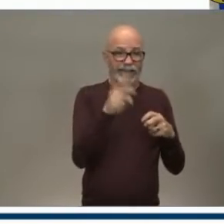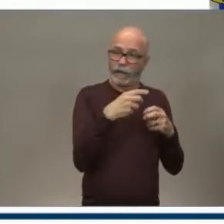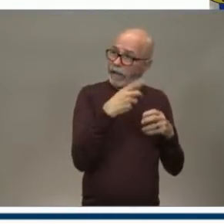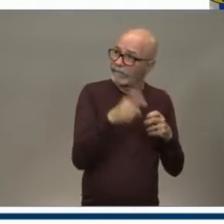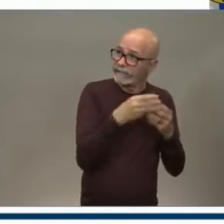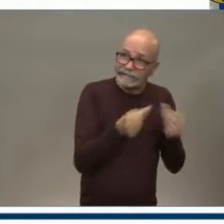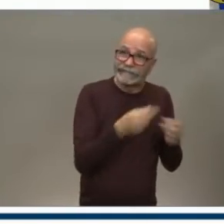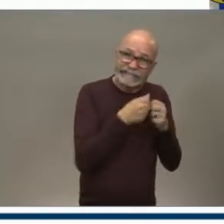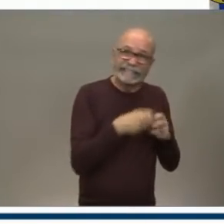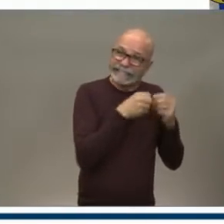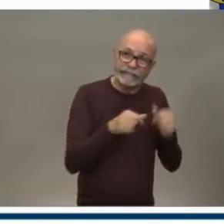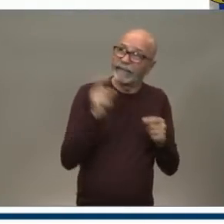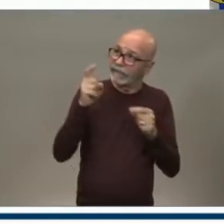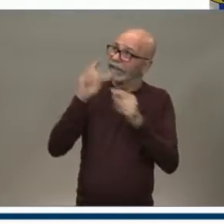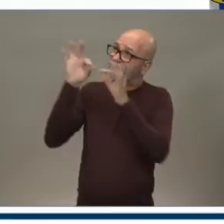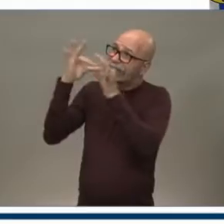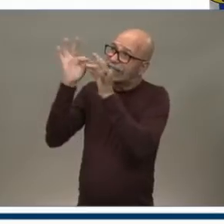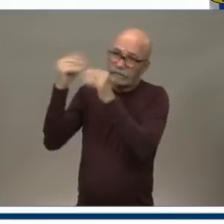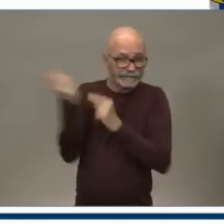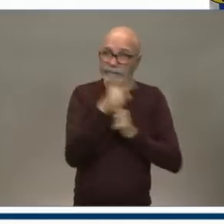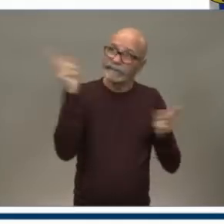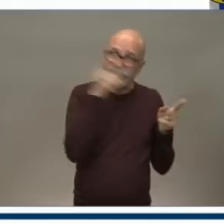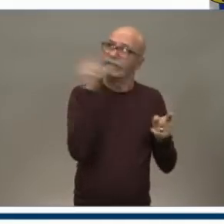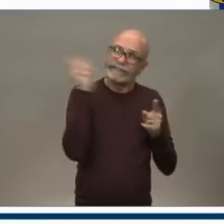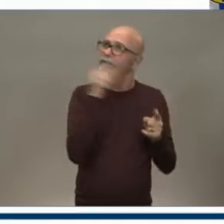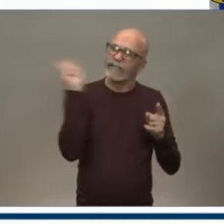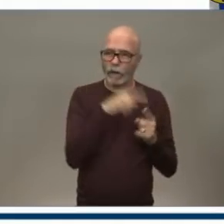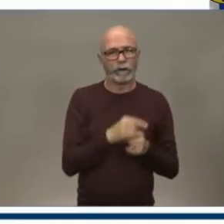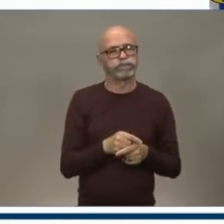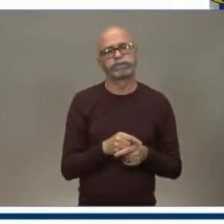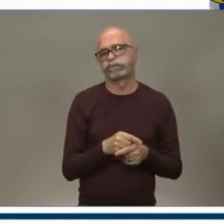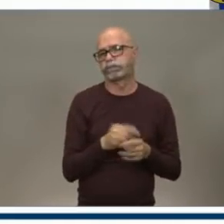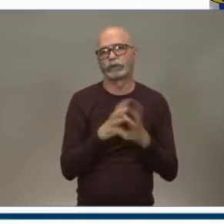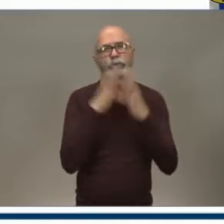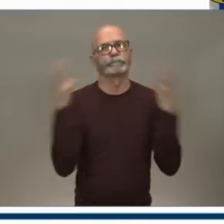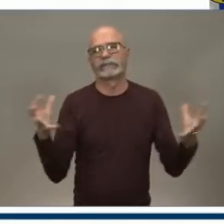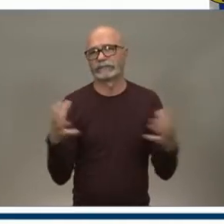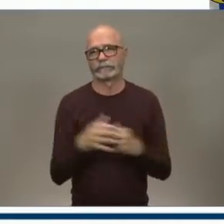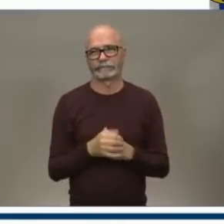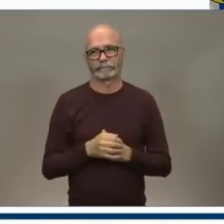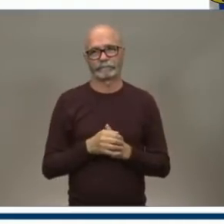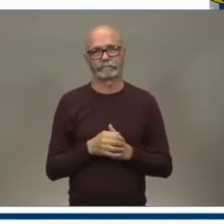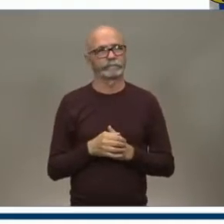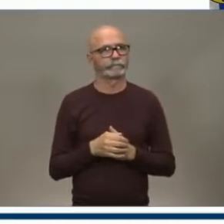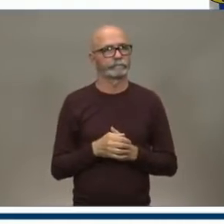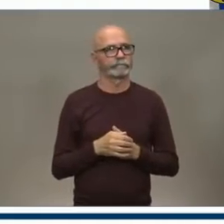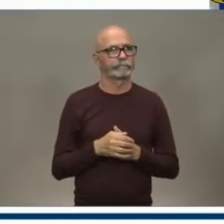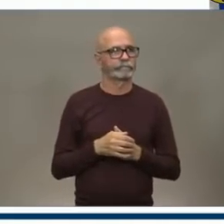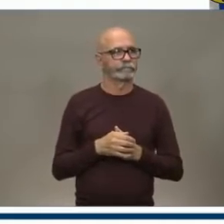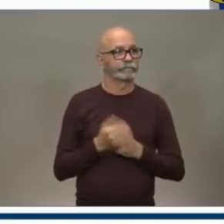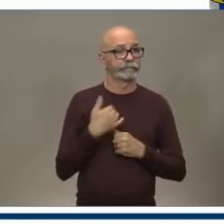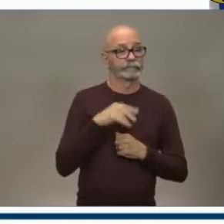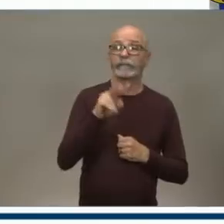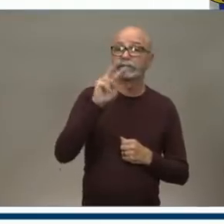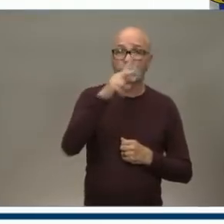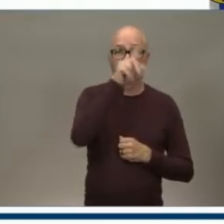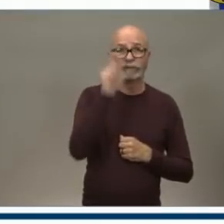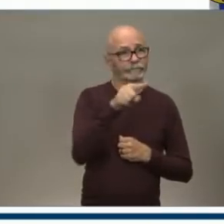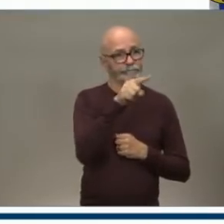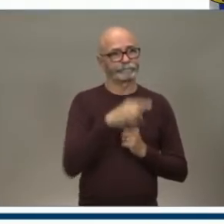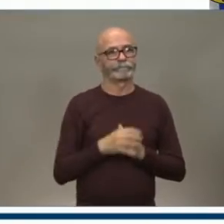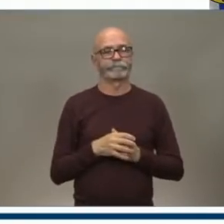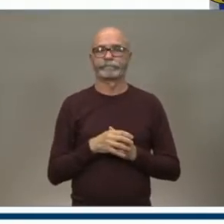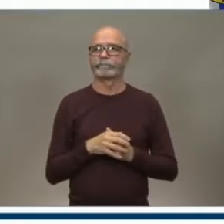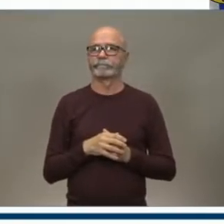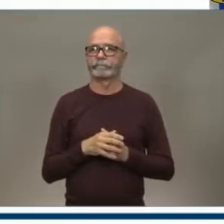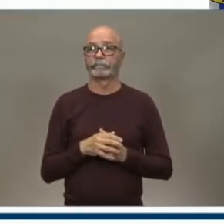Keith. Now, my follow-ups, based on the pathology that you've seen so far, are you optimistic that if people rein